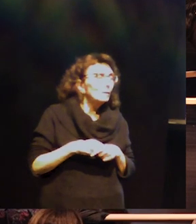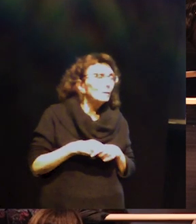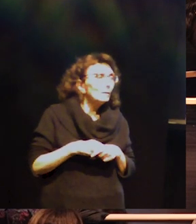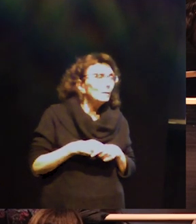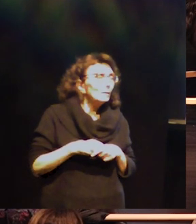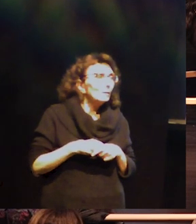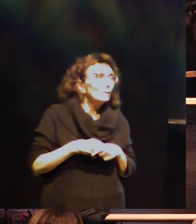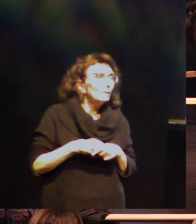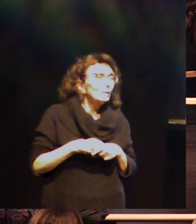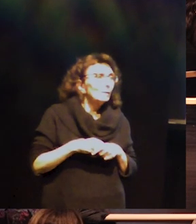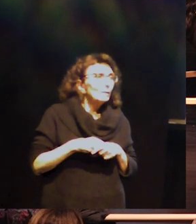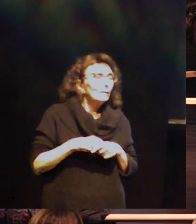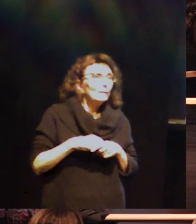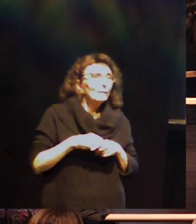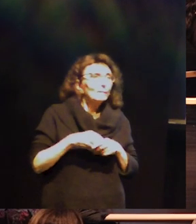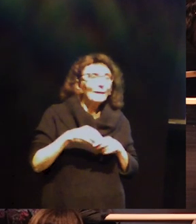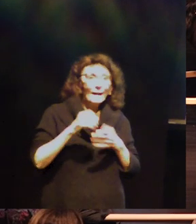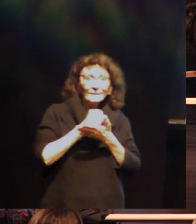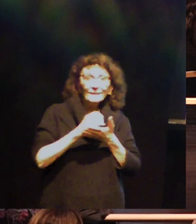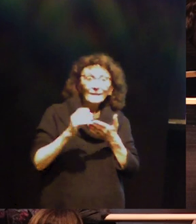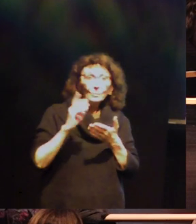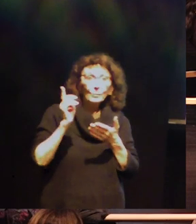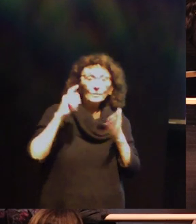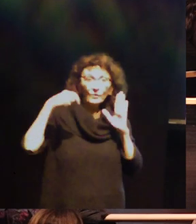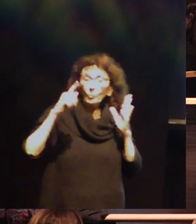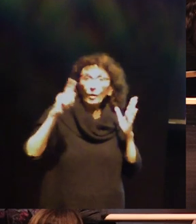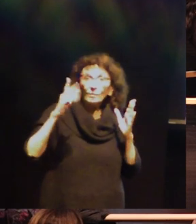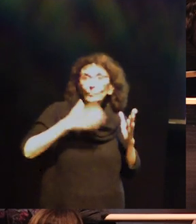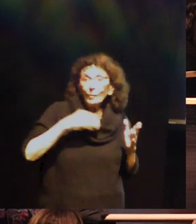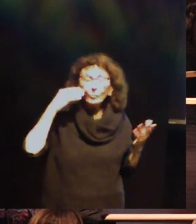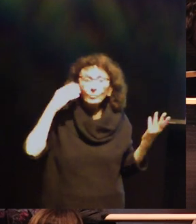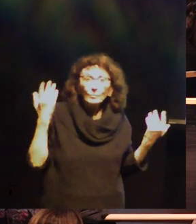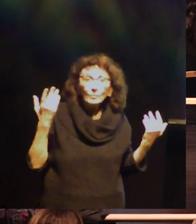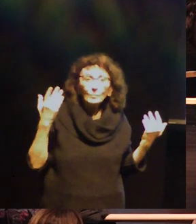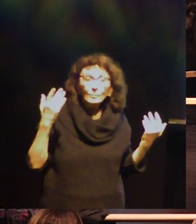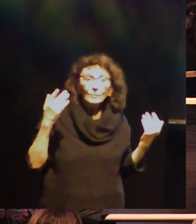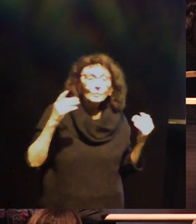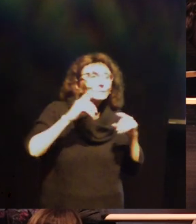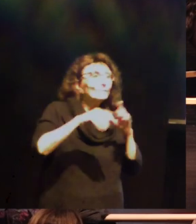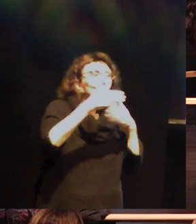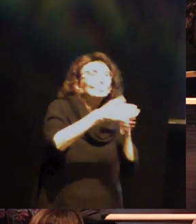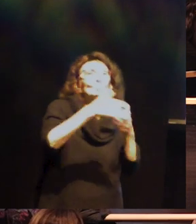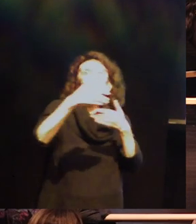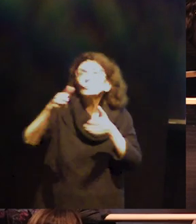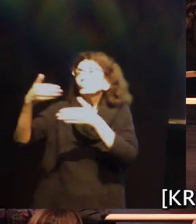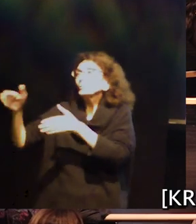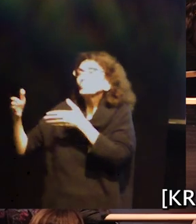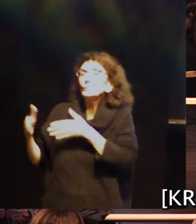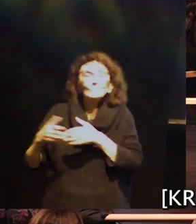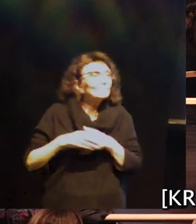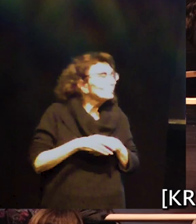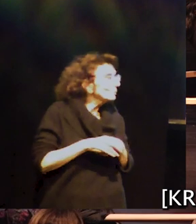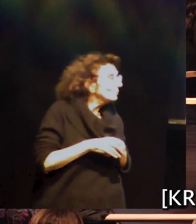Almost every interior scene was filmed where I live. Oh. It's just in different rooms.